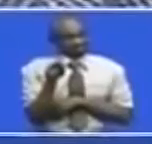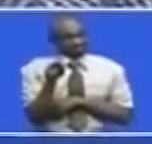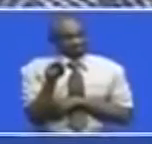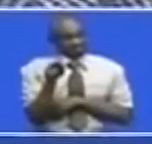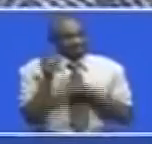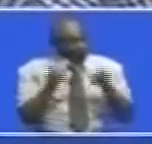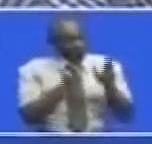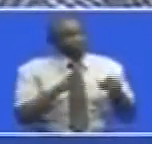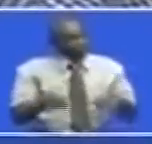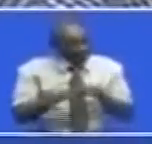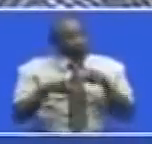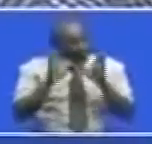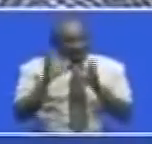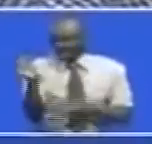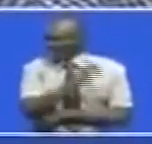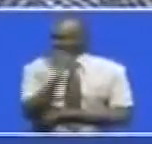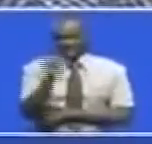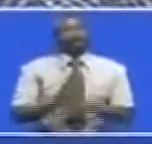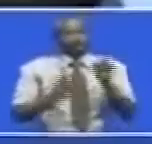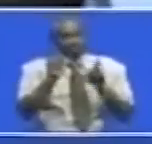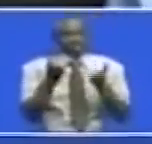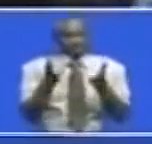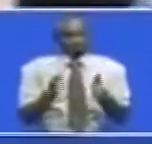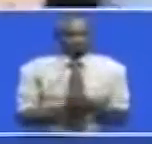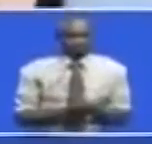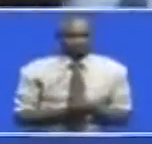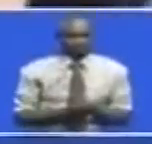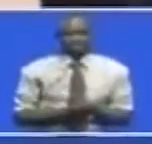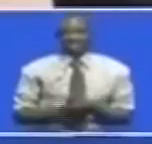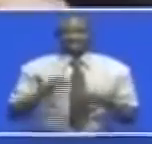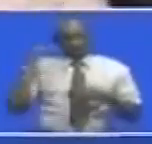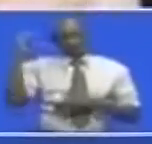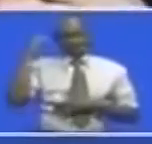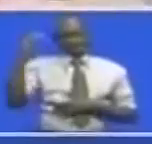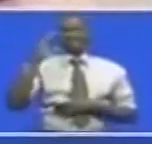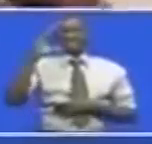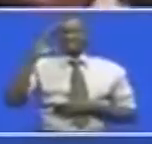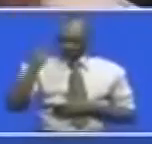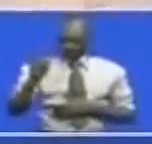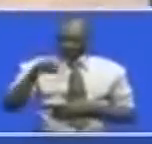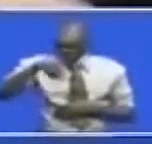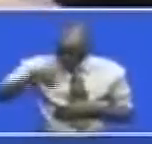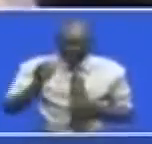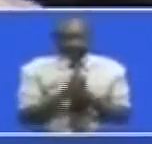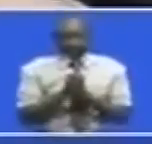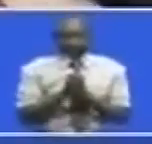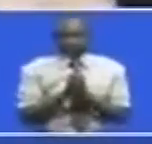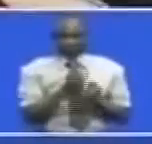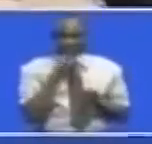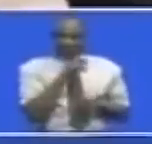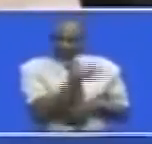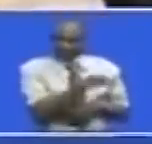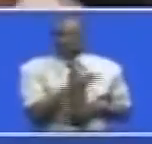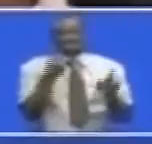as usual as we've been experiencing in the previous election. Top CCM figures, including Chadema presidential candidate Edward Lowassa,